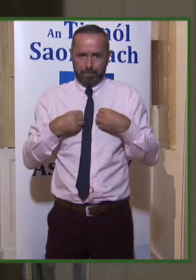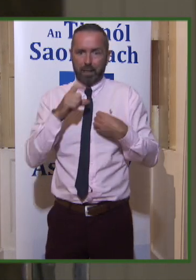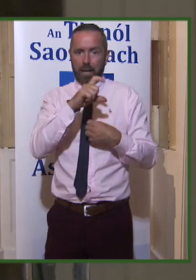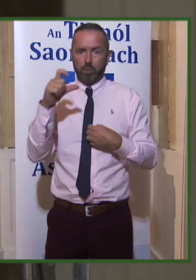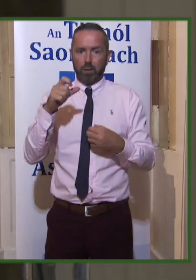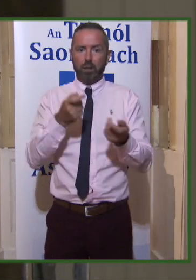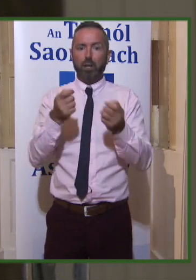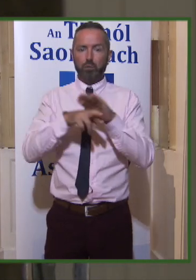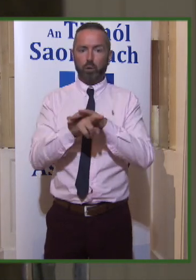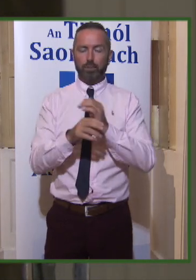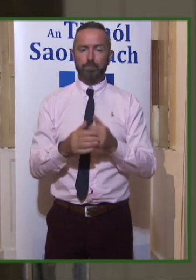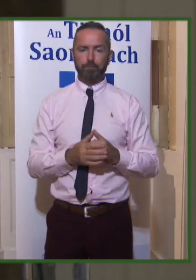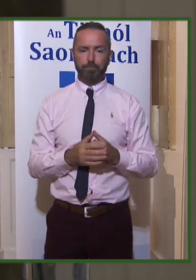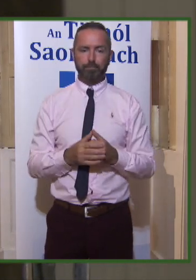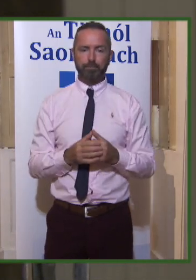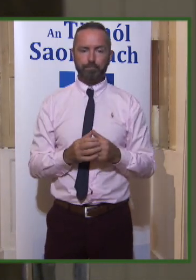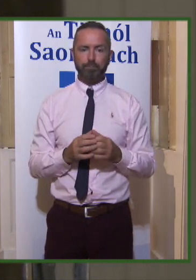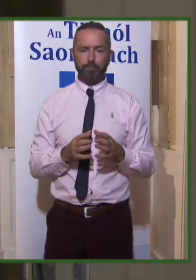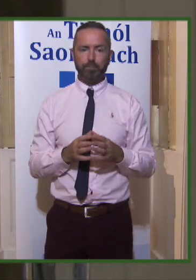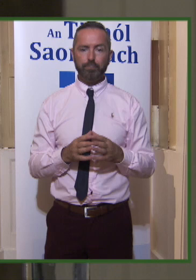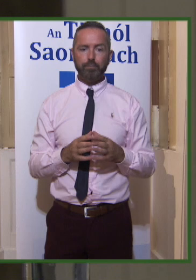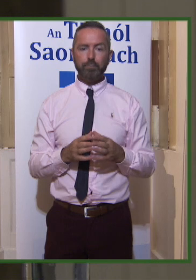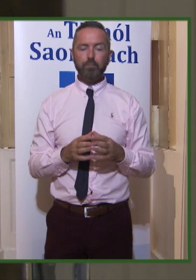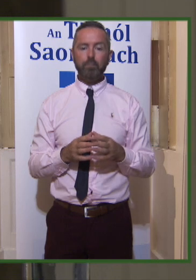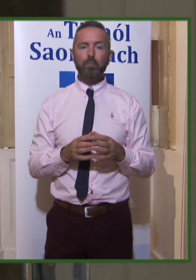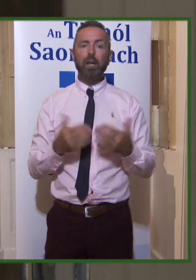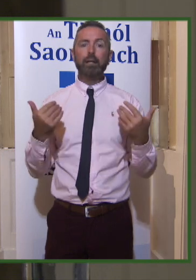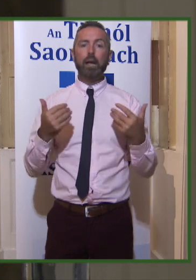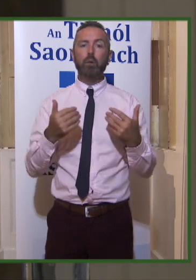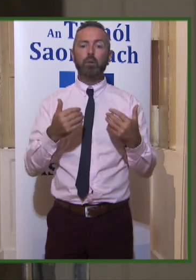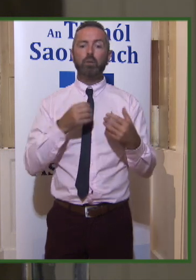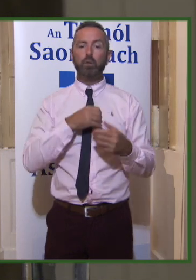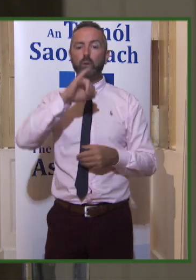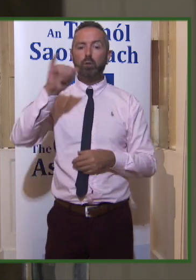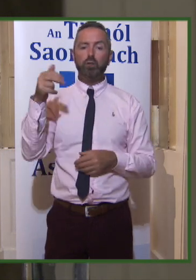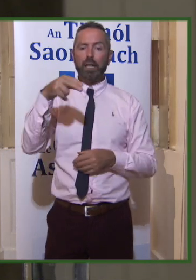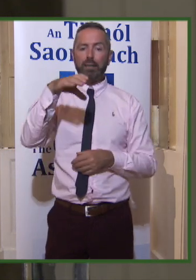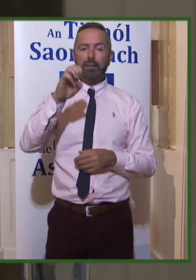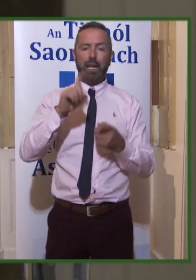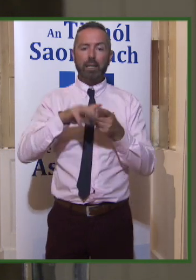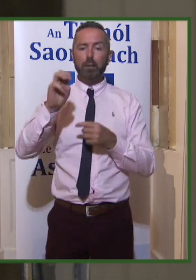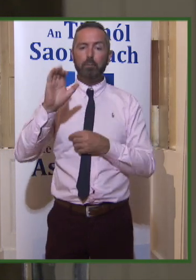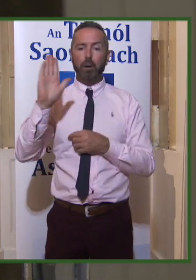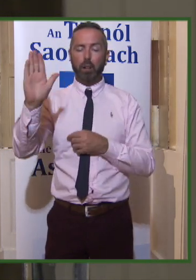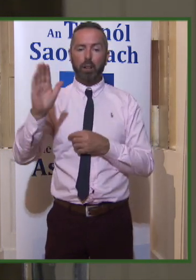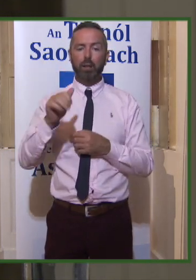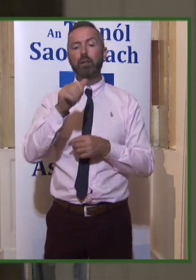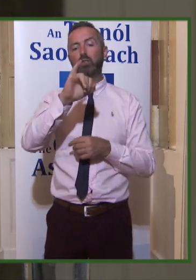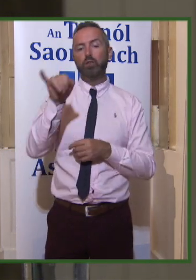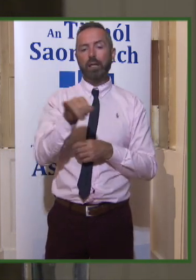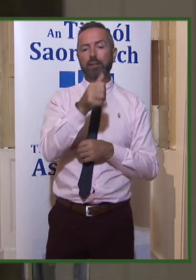wording, I'd be keen to move on, but I'm going to go to Janice, then to Paul on this specific issue. Thank you.